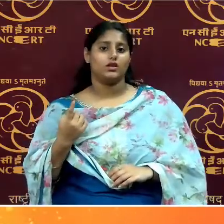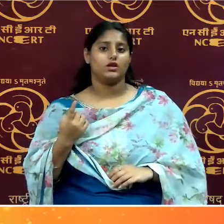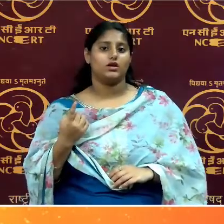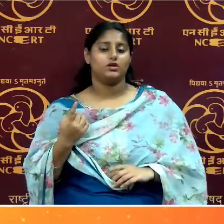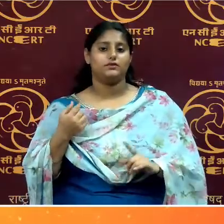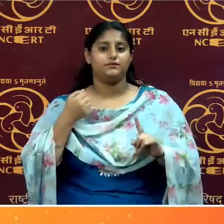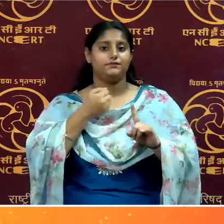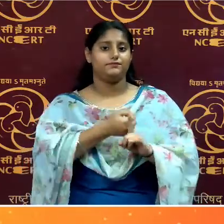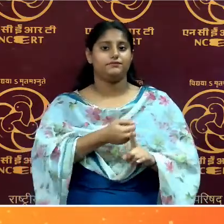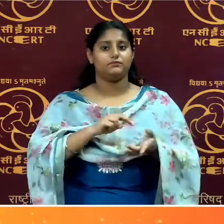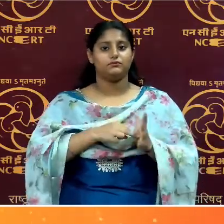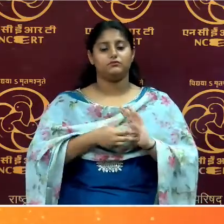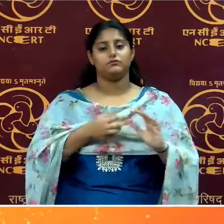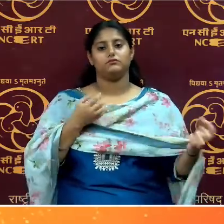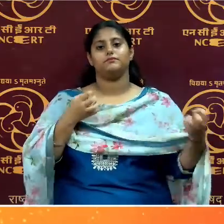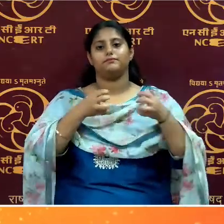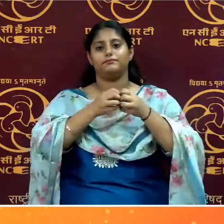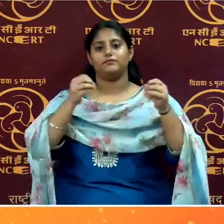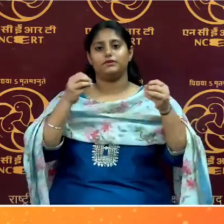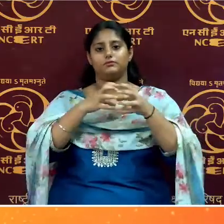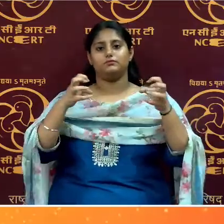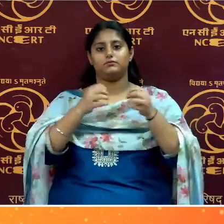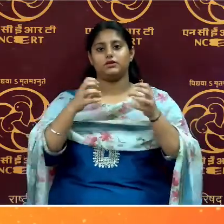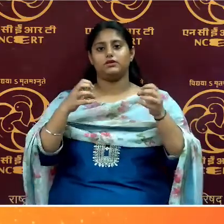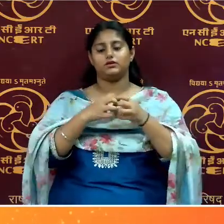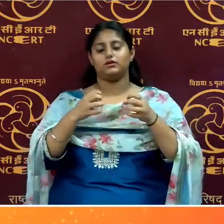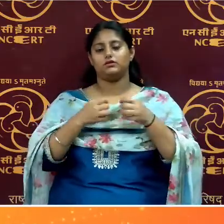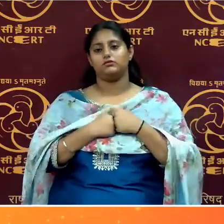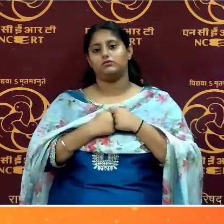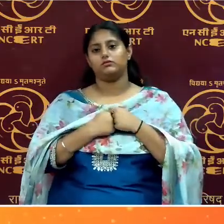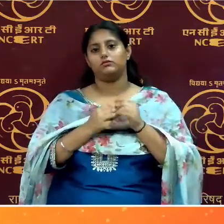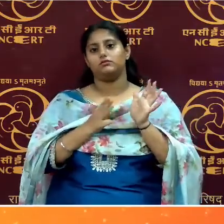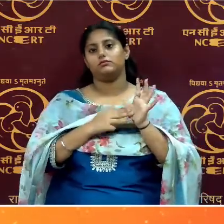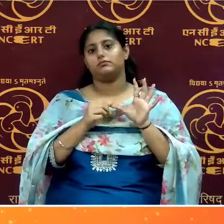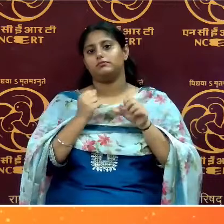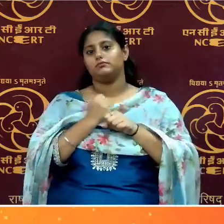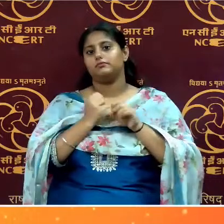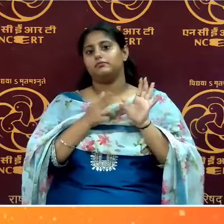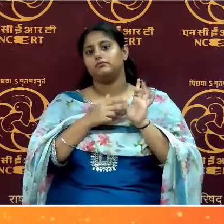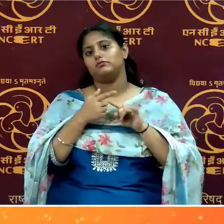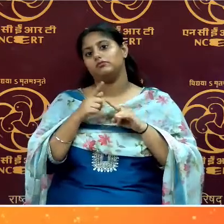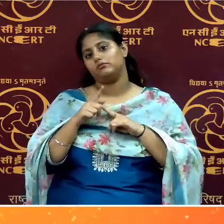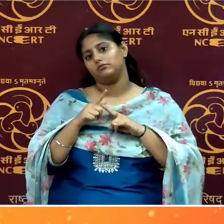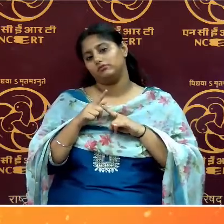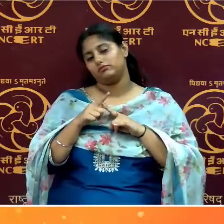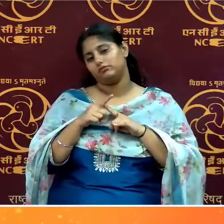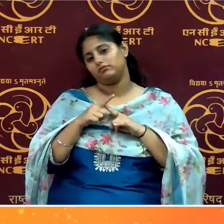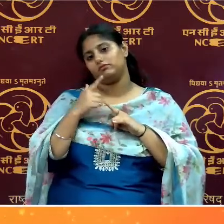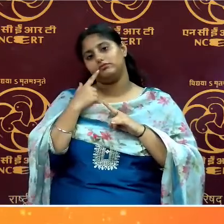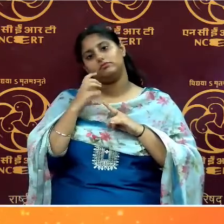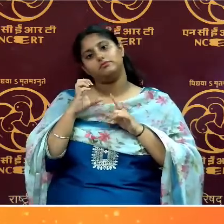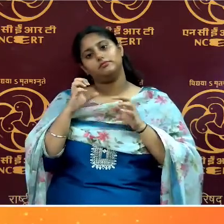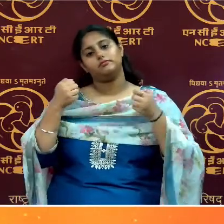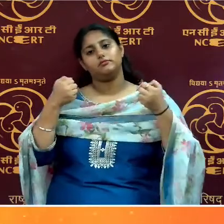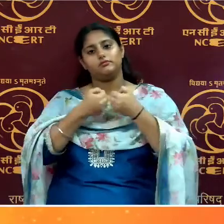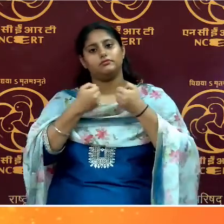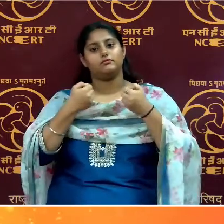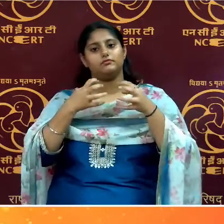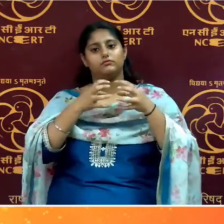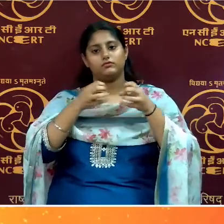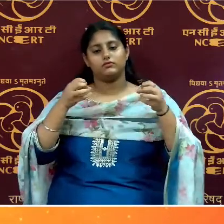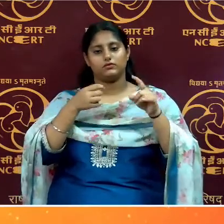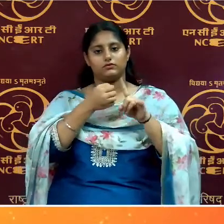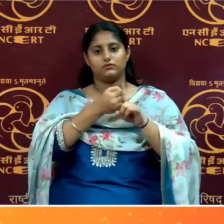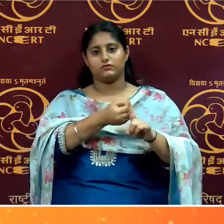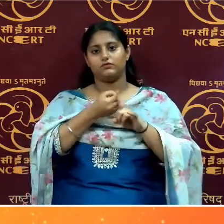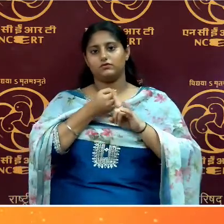is, it's magnetic force, right? So, we all have played with magnets. Yes. Yes. So, what happens